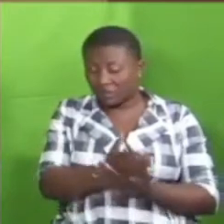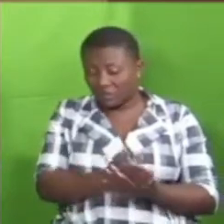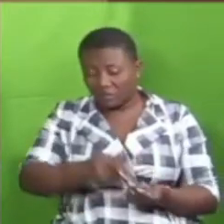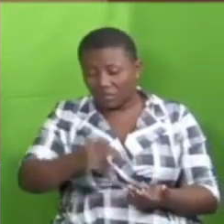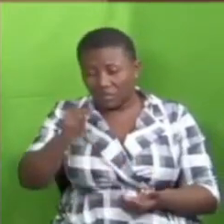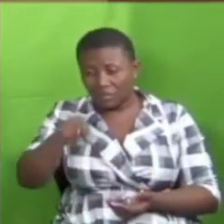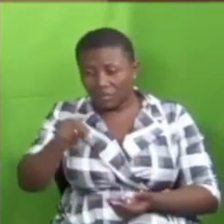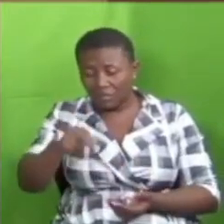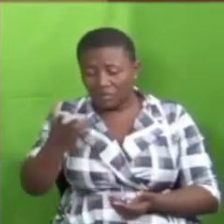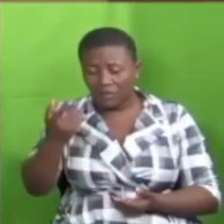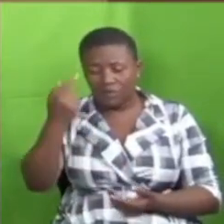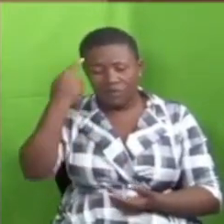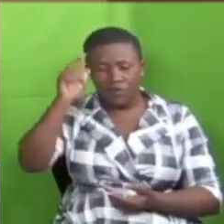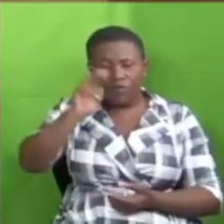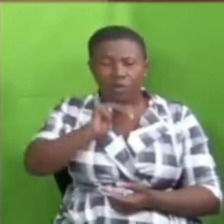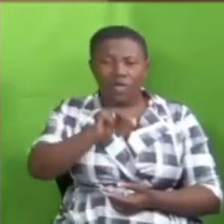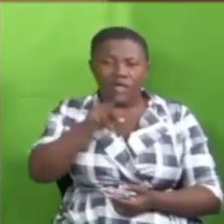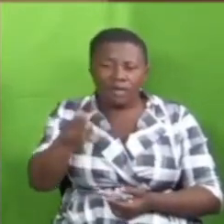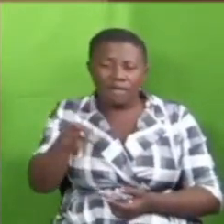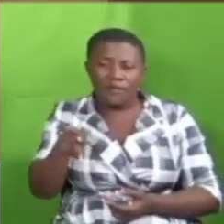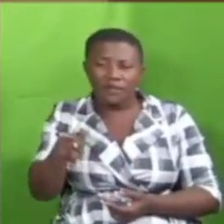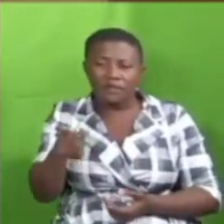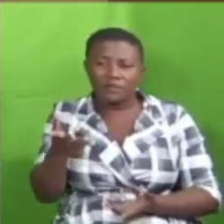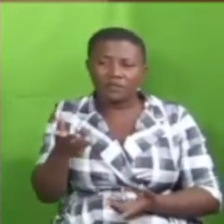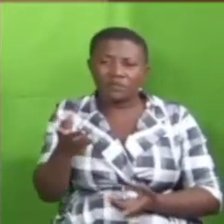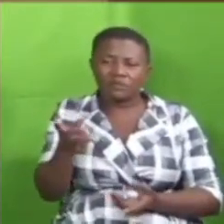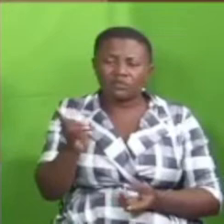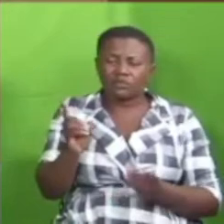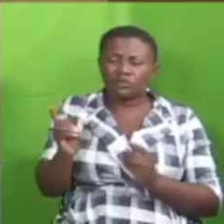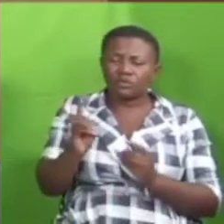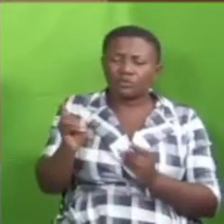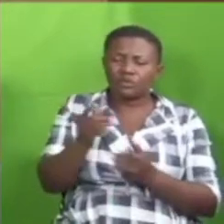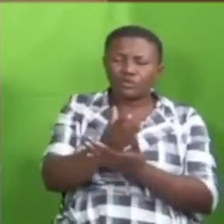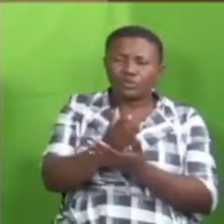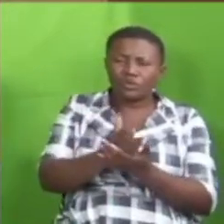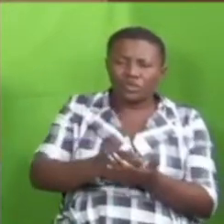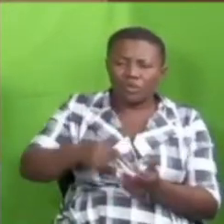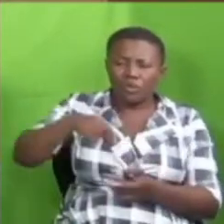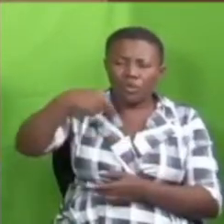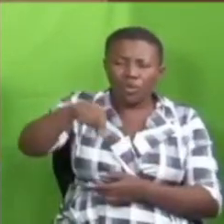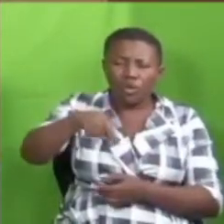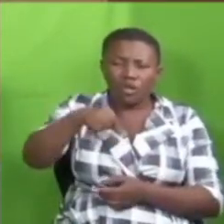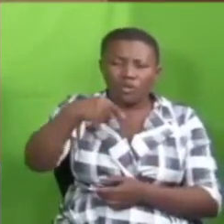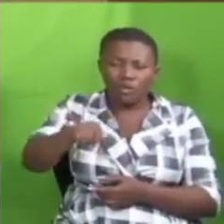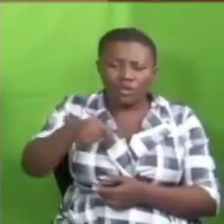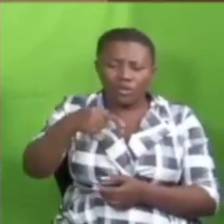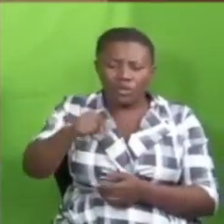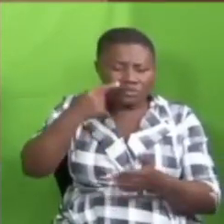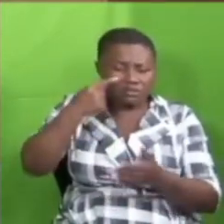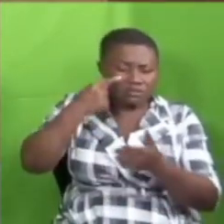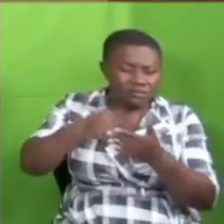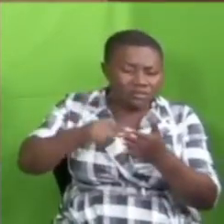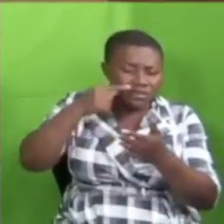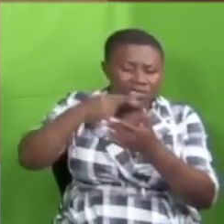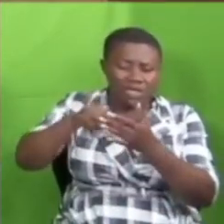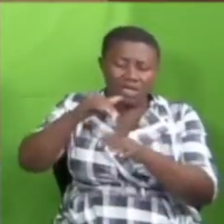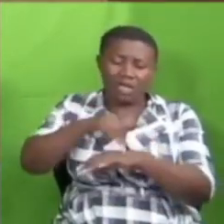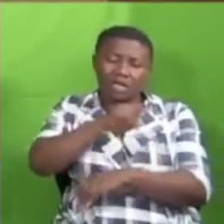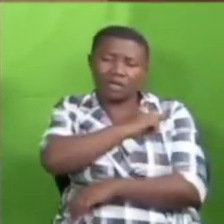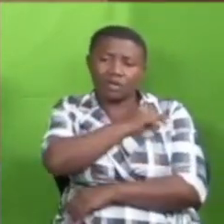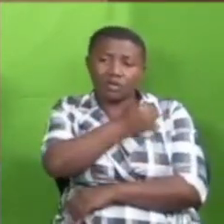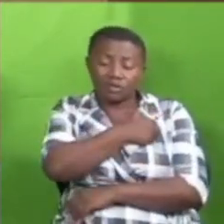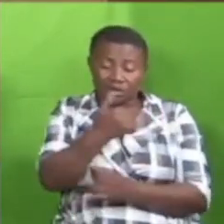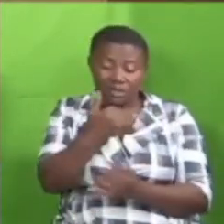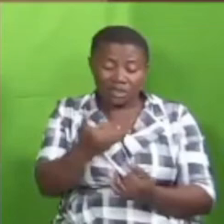requirement for members of parliament to do some quarterly checks, it has to be done because, Mr. Speaker, it's getting